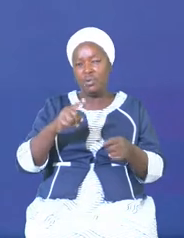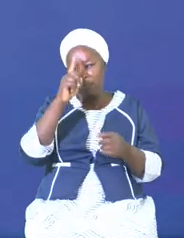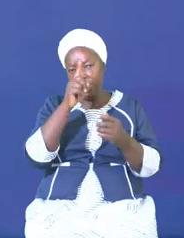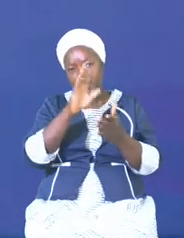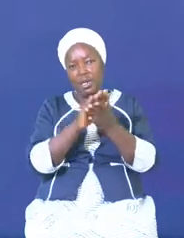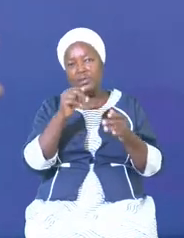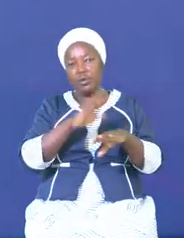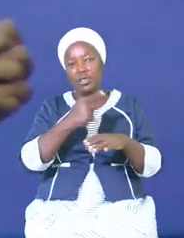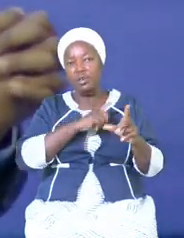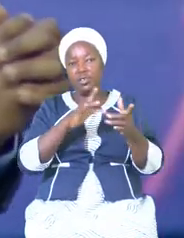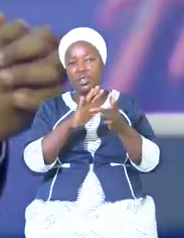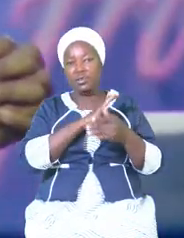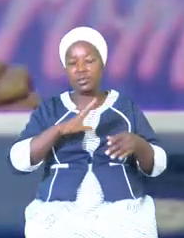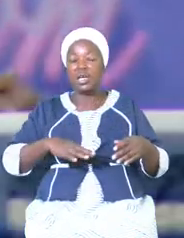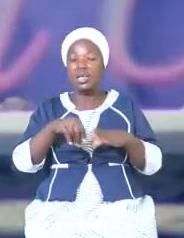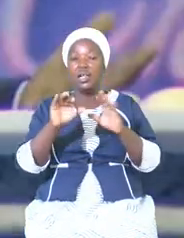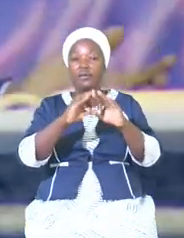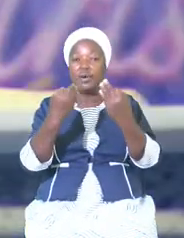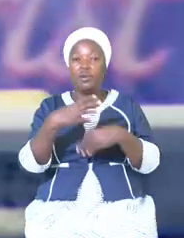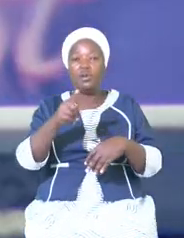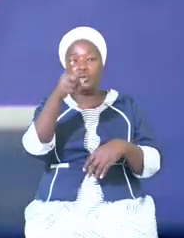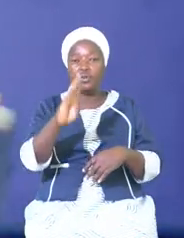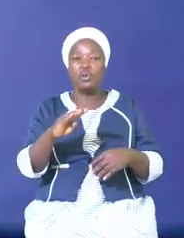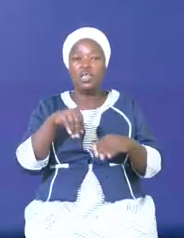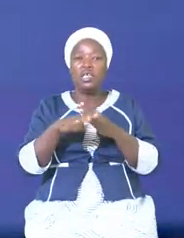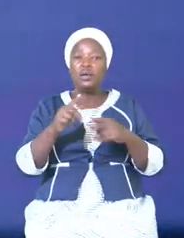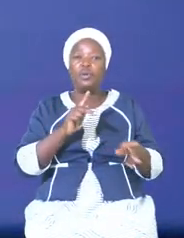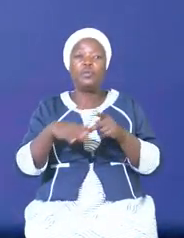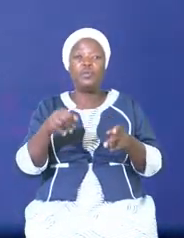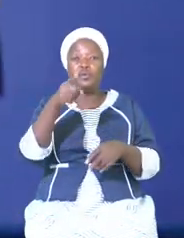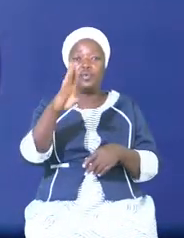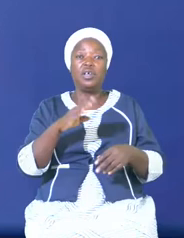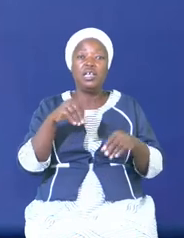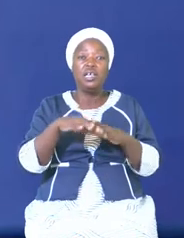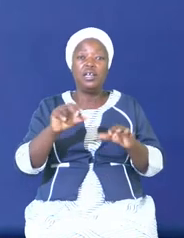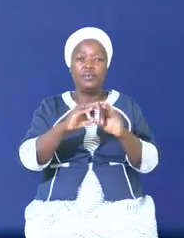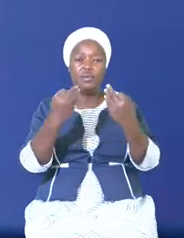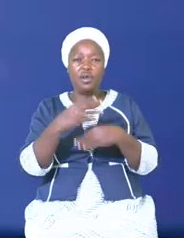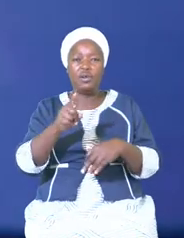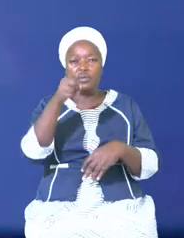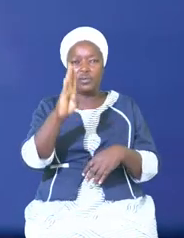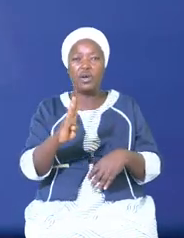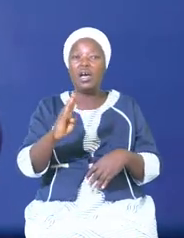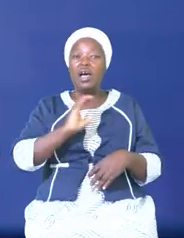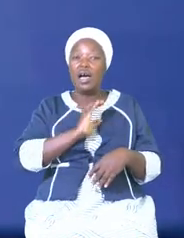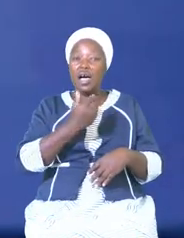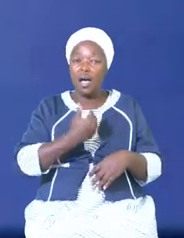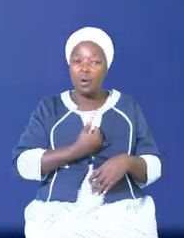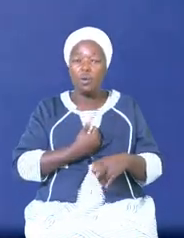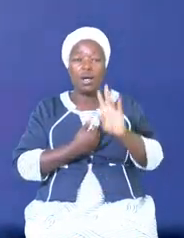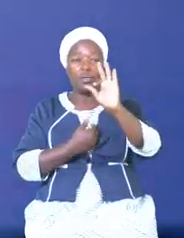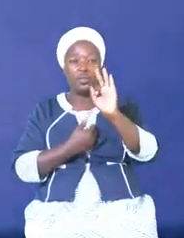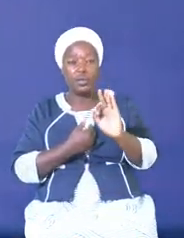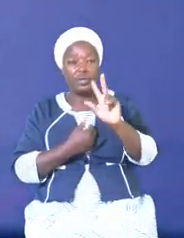Jesus Christ in the family of God, in the people of God, in the family of God, our threefold